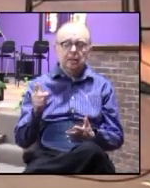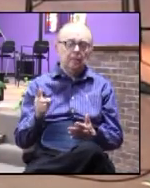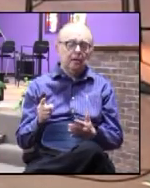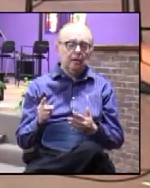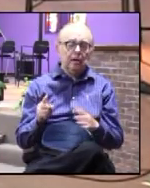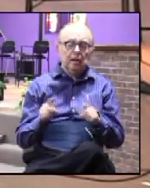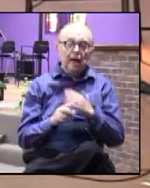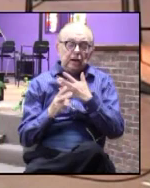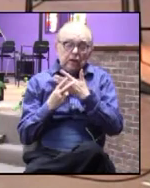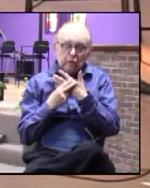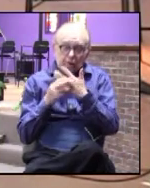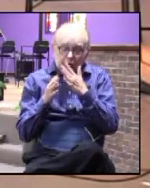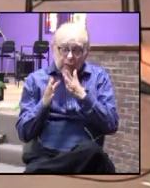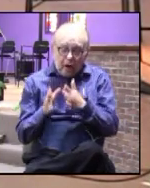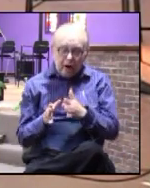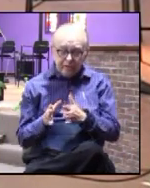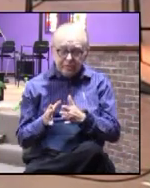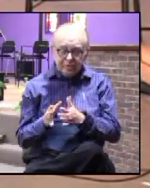guards.